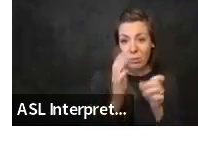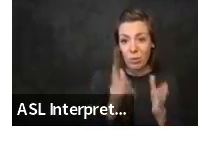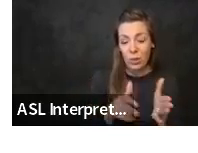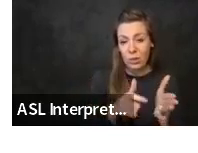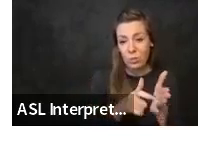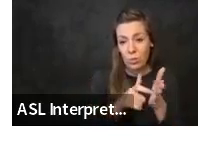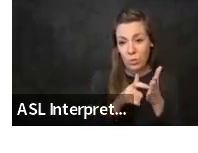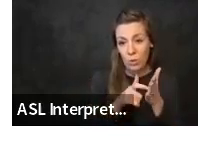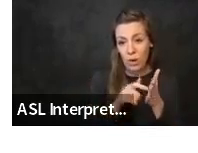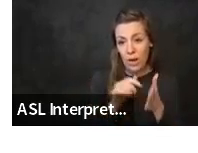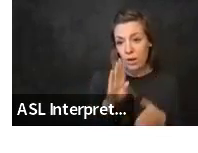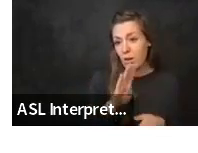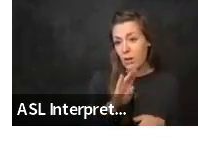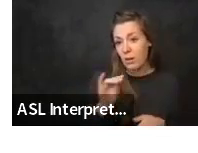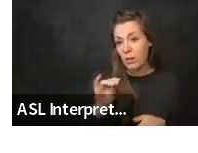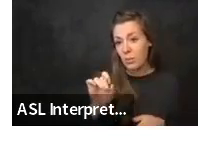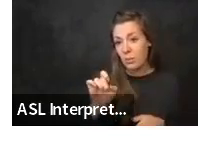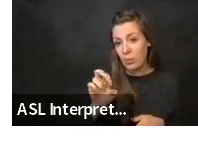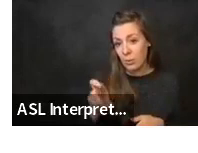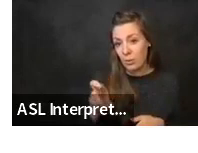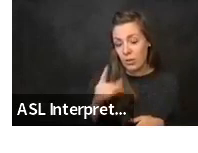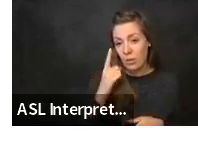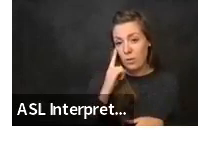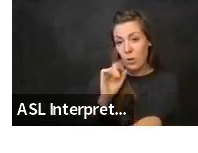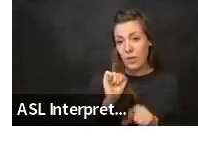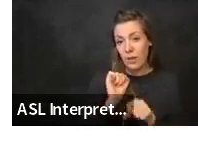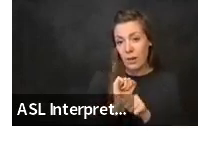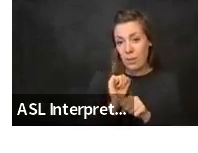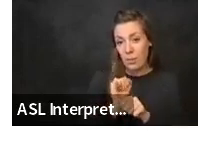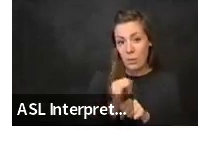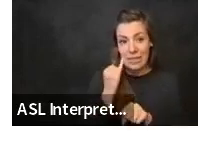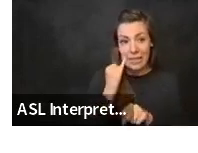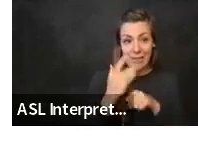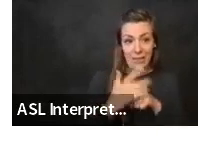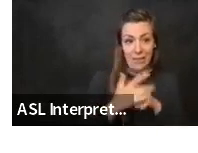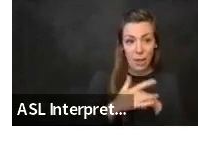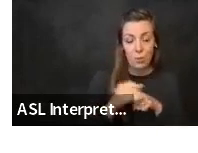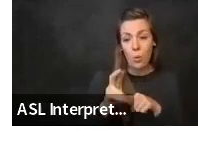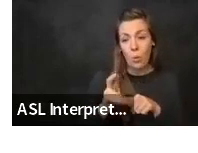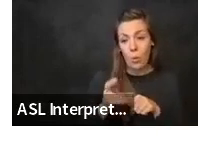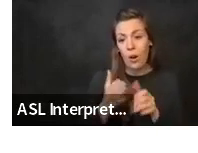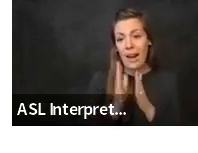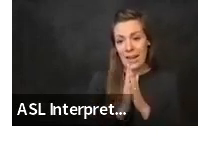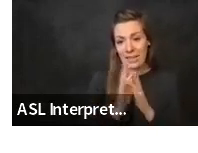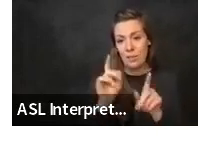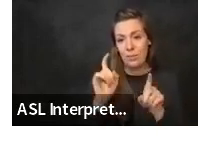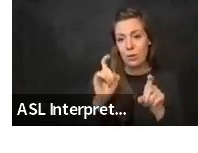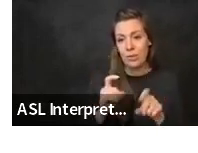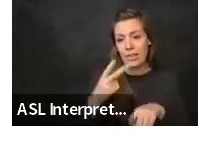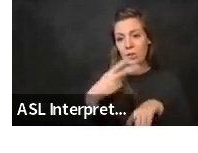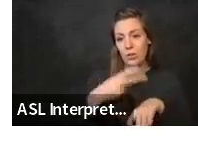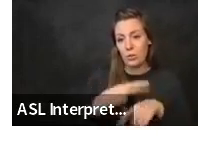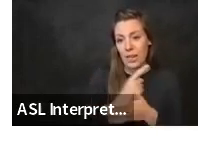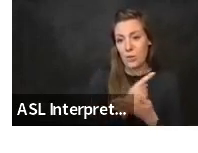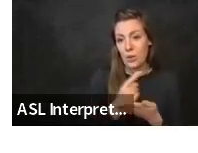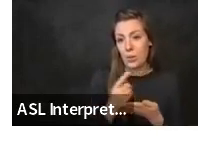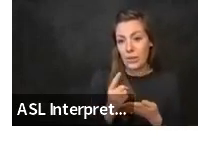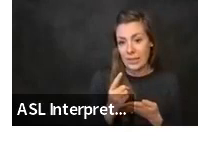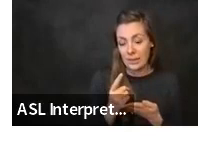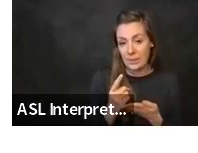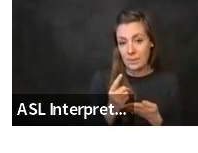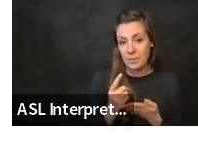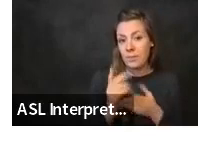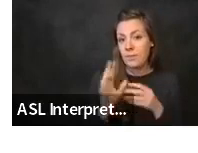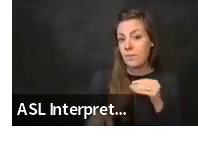require a booster of their employees who are eligible or have them test at least twice weekly. And in